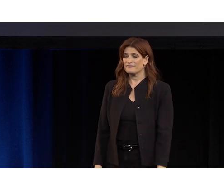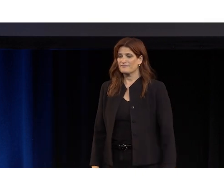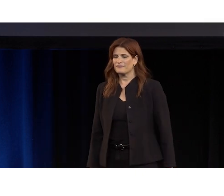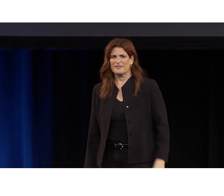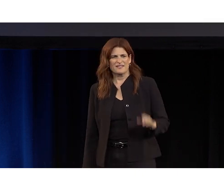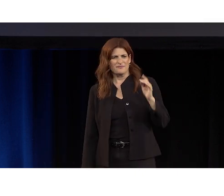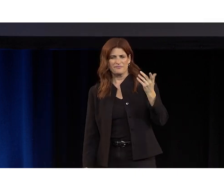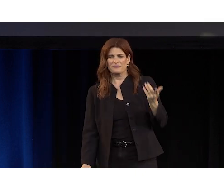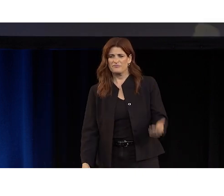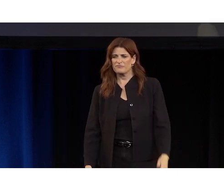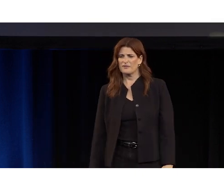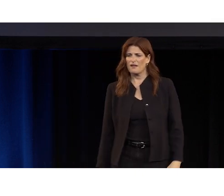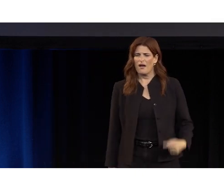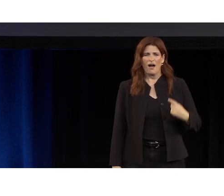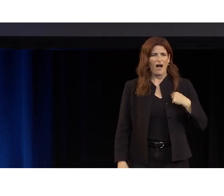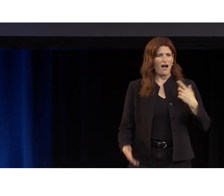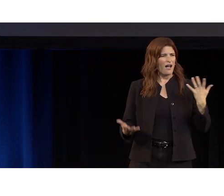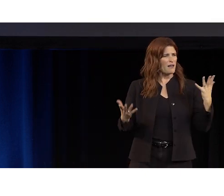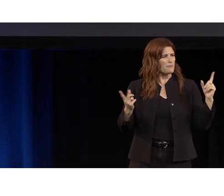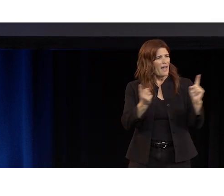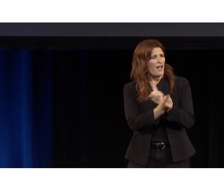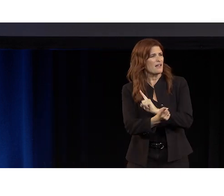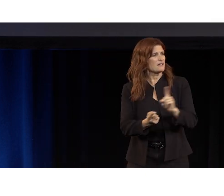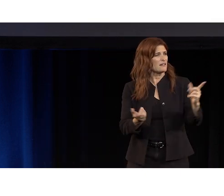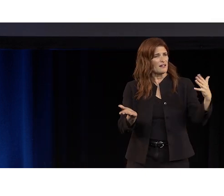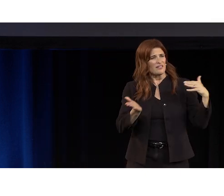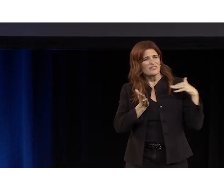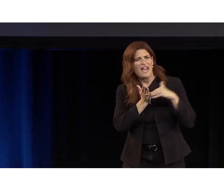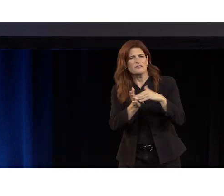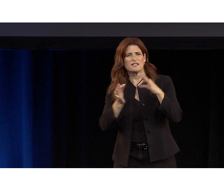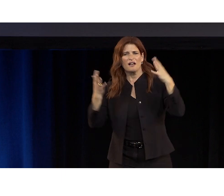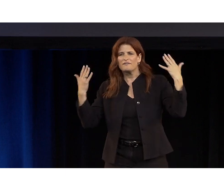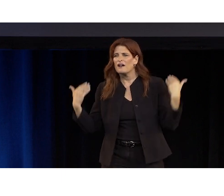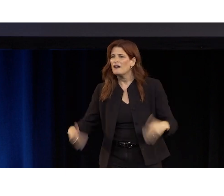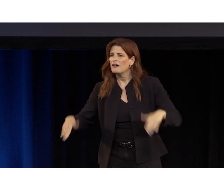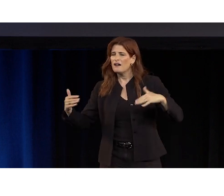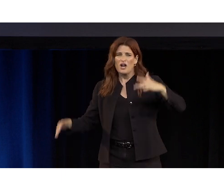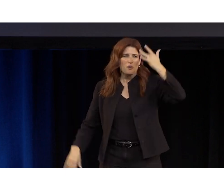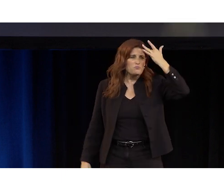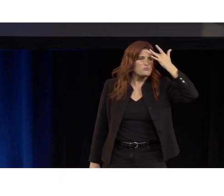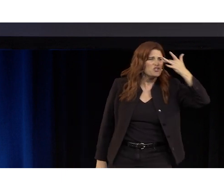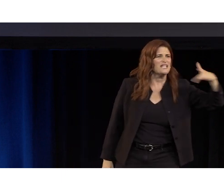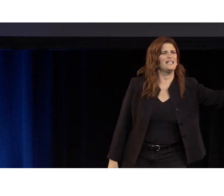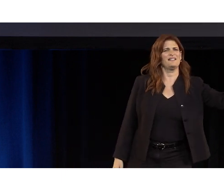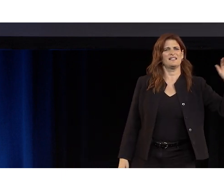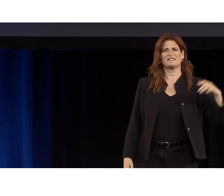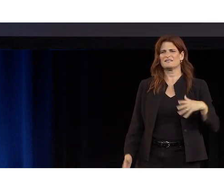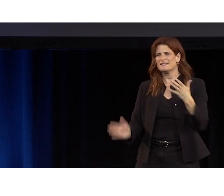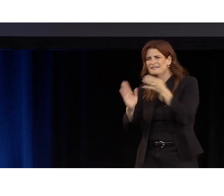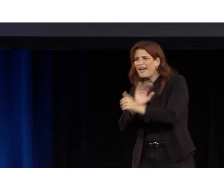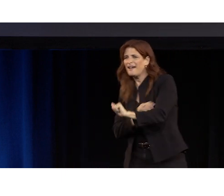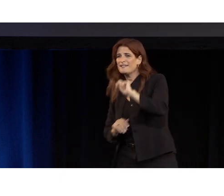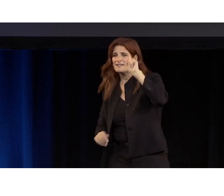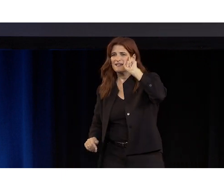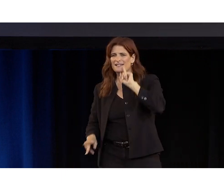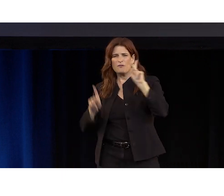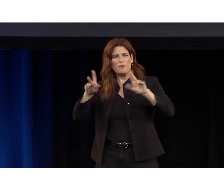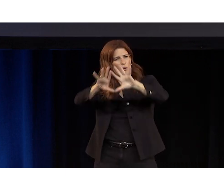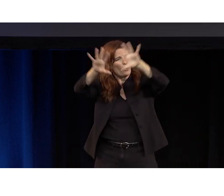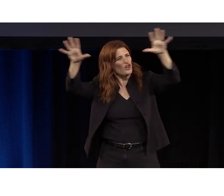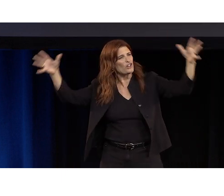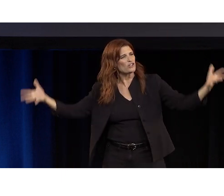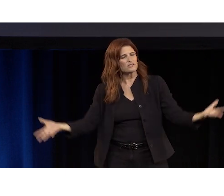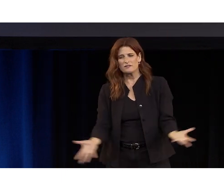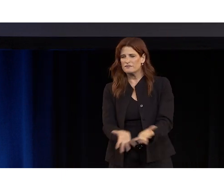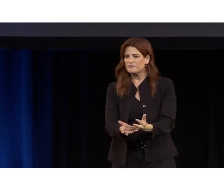Deaf Olympics, the deaf equivalent of the Olympics. There, I met thousands of brilliant and talented deaf